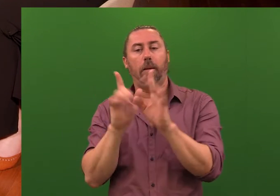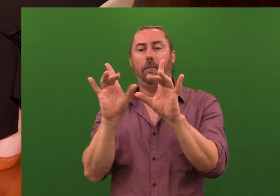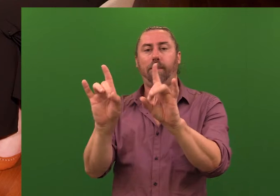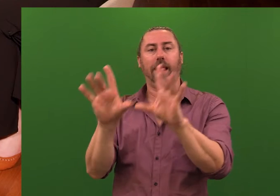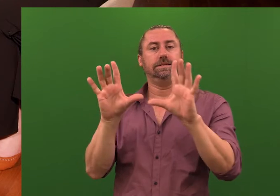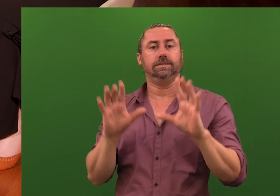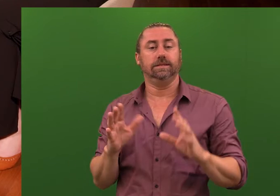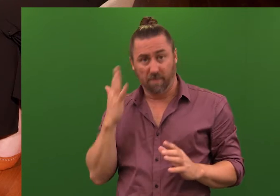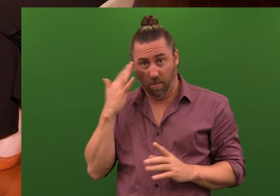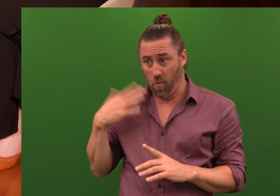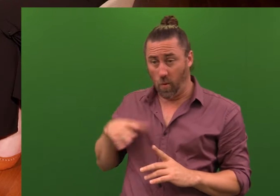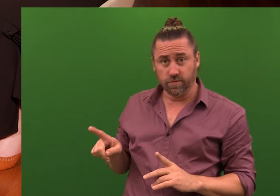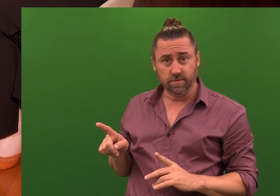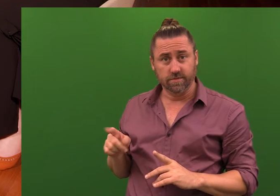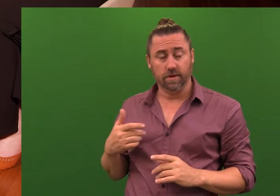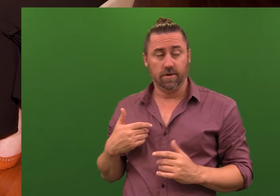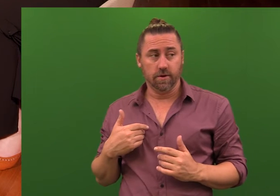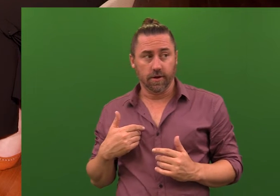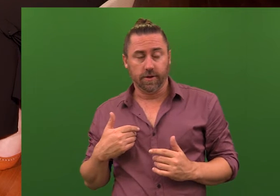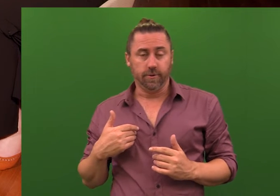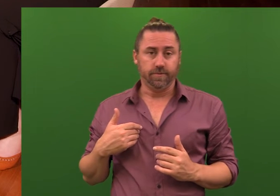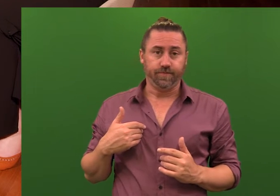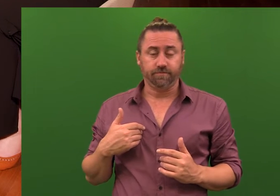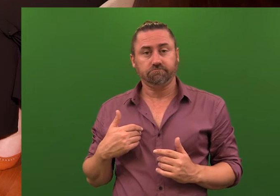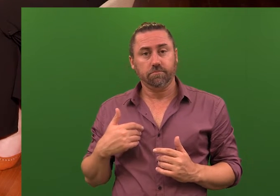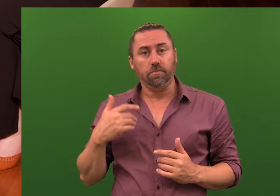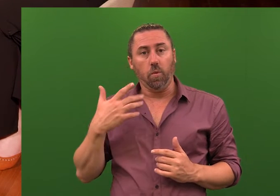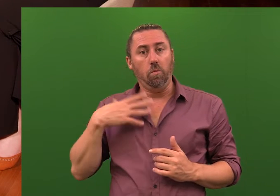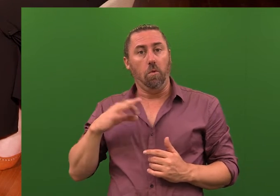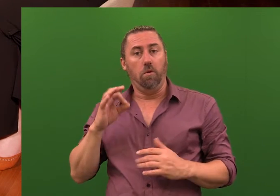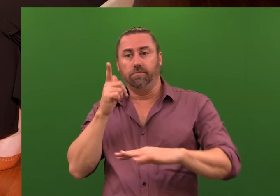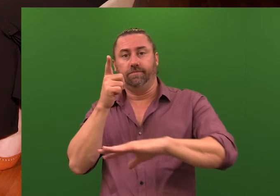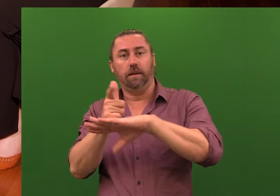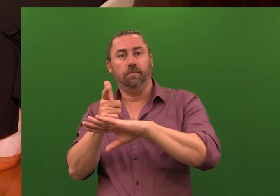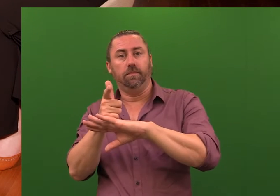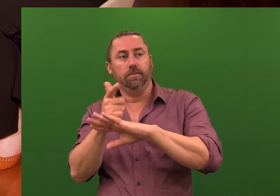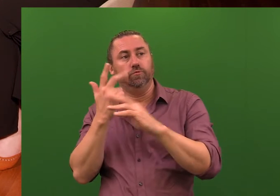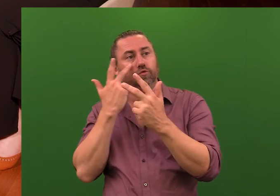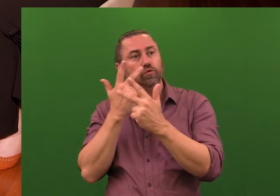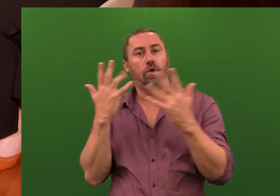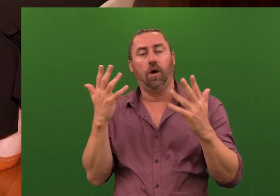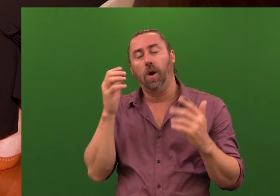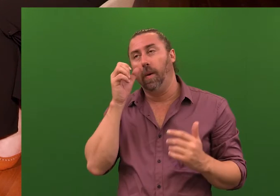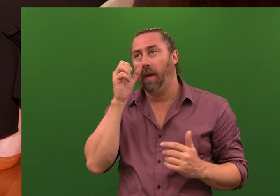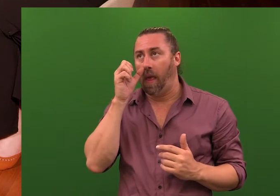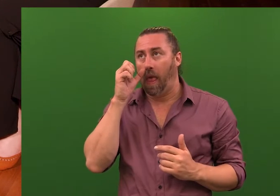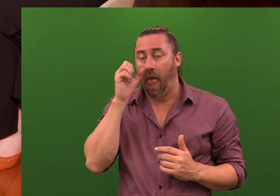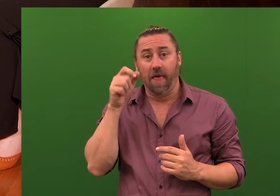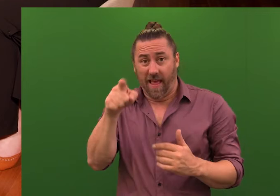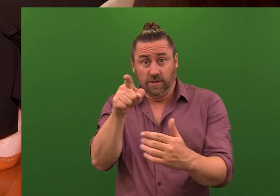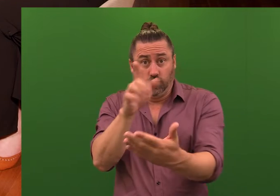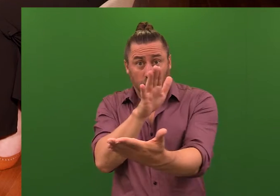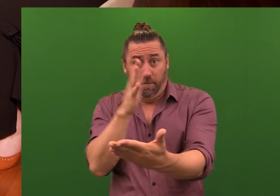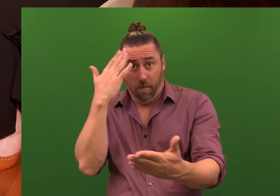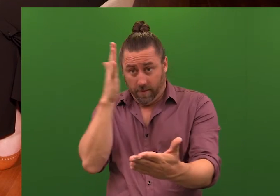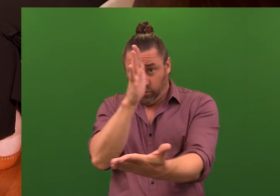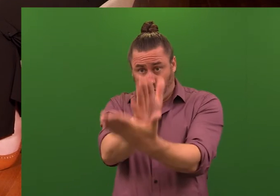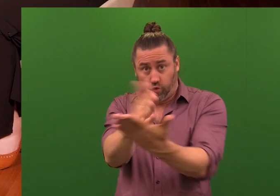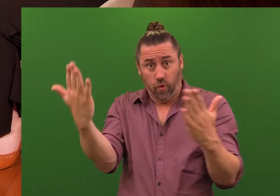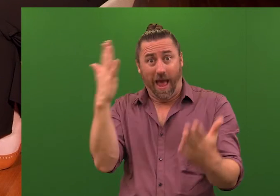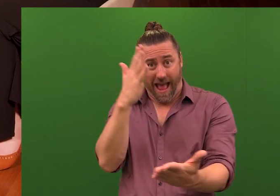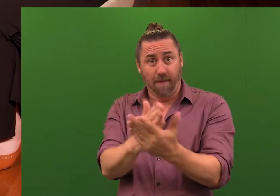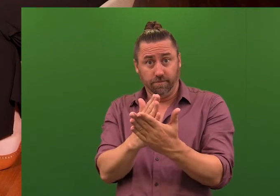so mum heard all those stories firsthand, the same way that I am. So, and my daughter, so it